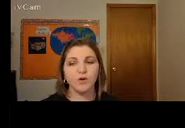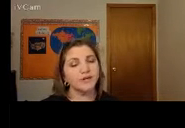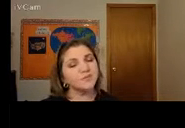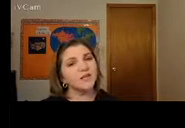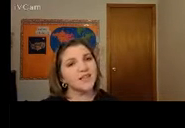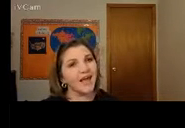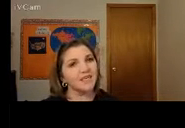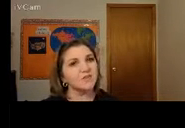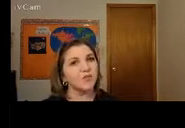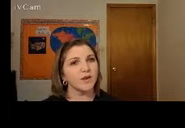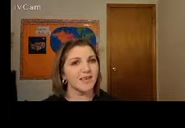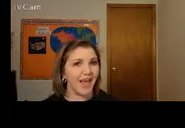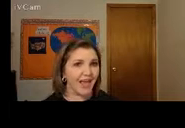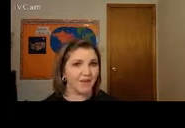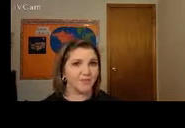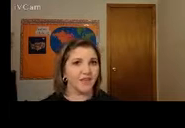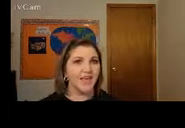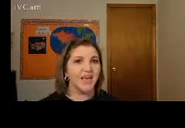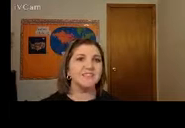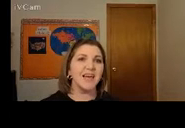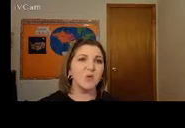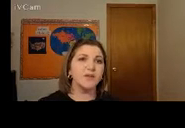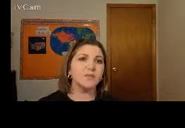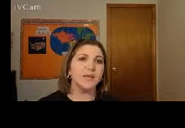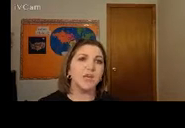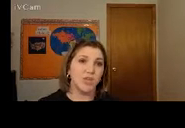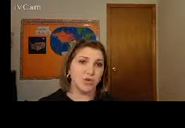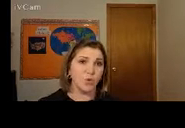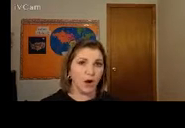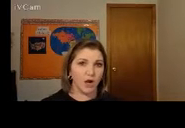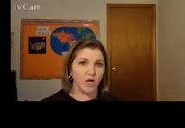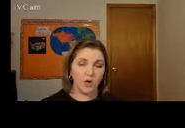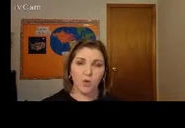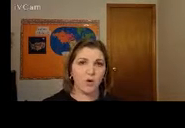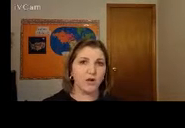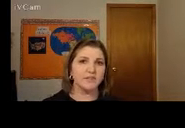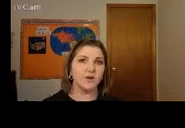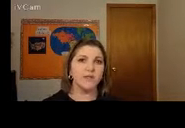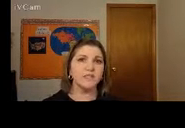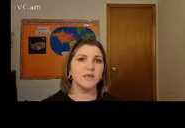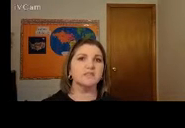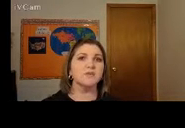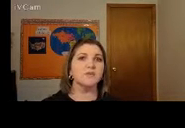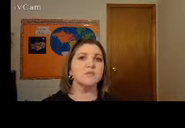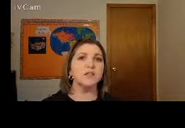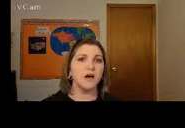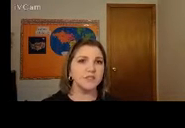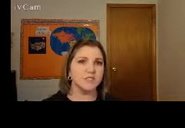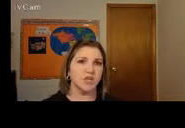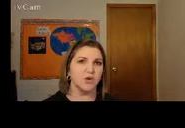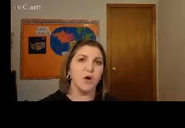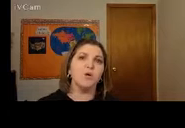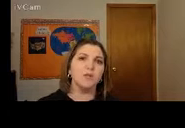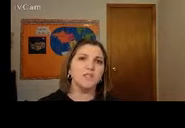you're going to be late for the game. Is that going to be you are, or is it going to be that something belongs